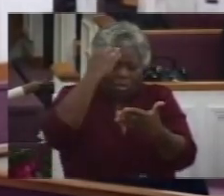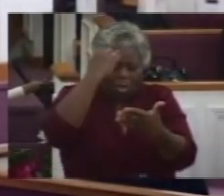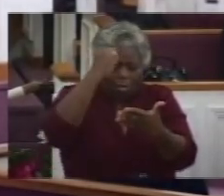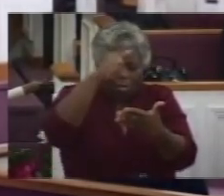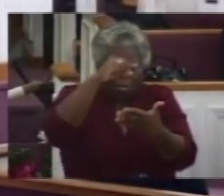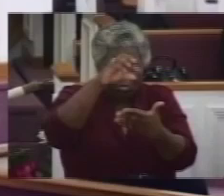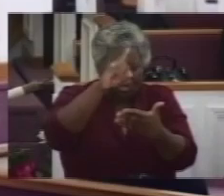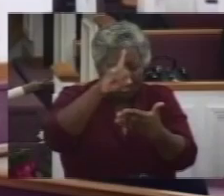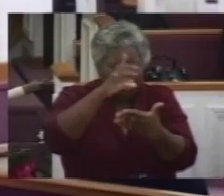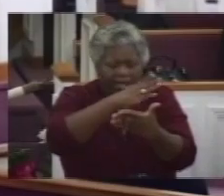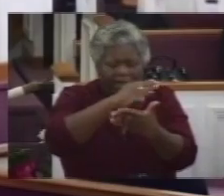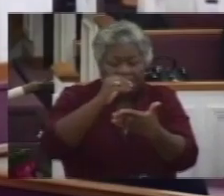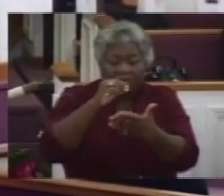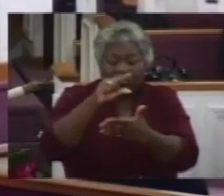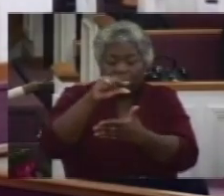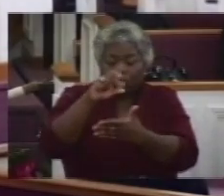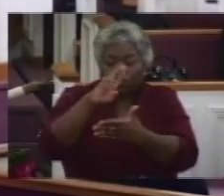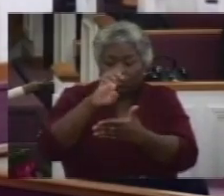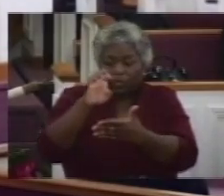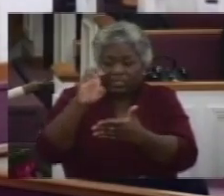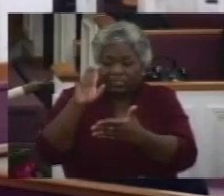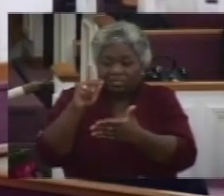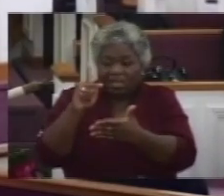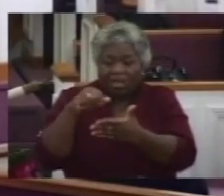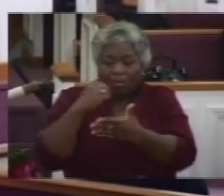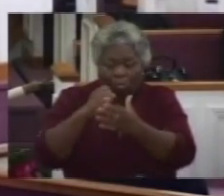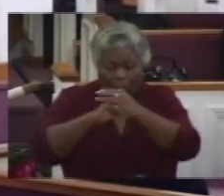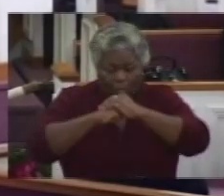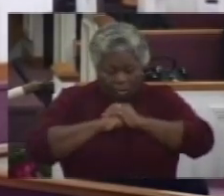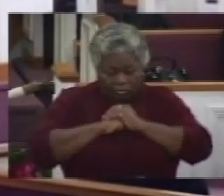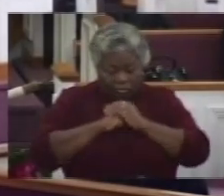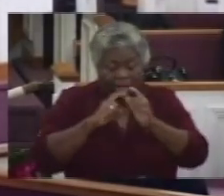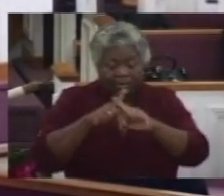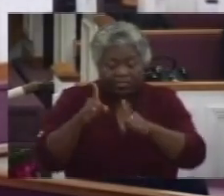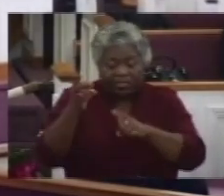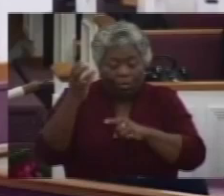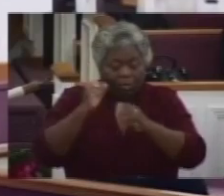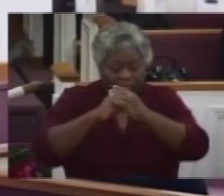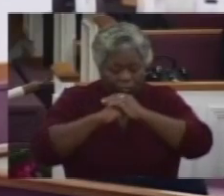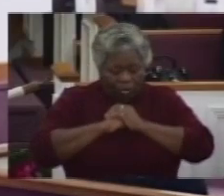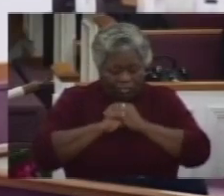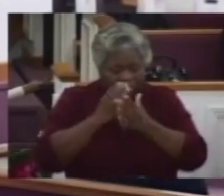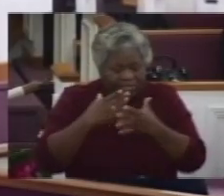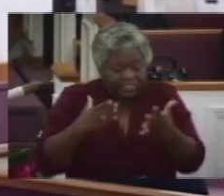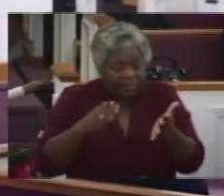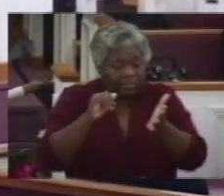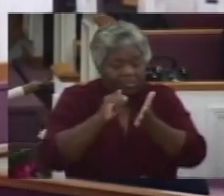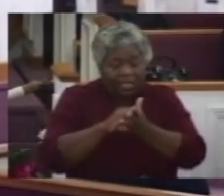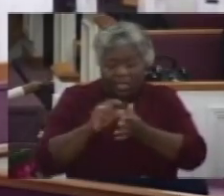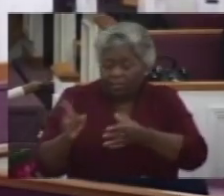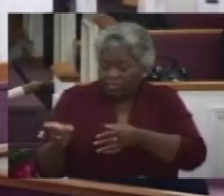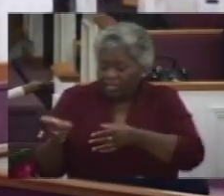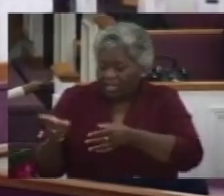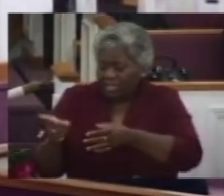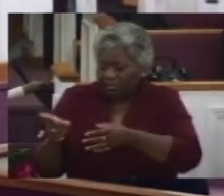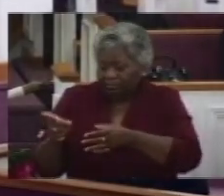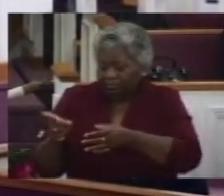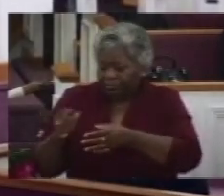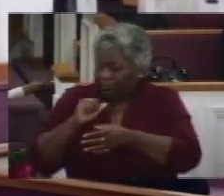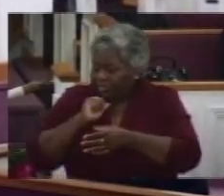God." And the Greeks would worship, but they were worshiping something that they